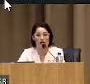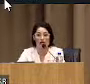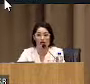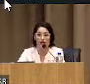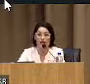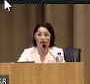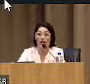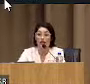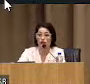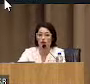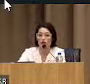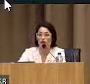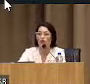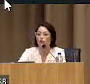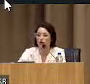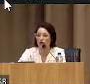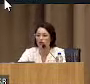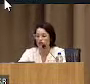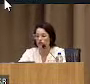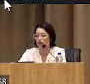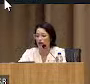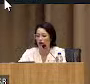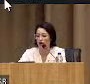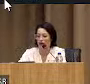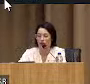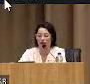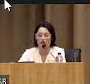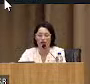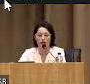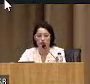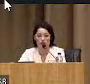phonoaudiology, ear, nose, and throat doctors,